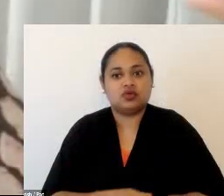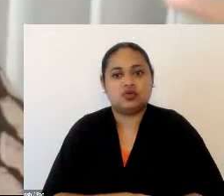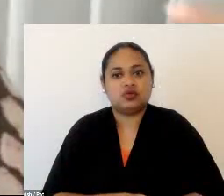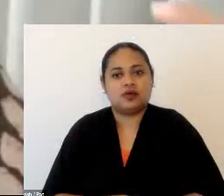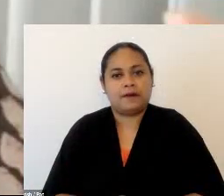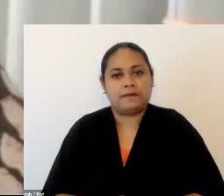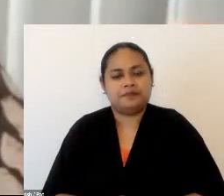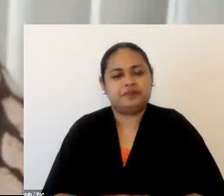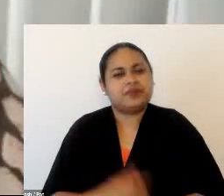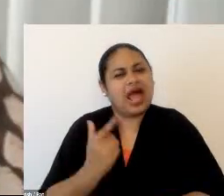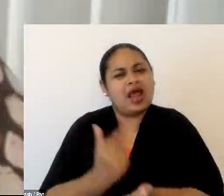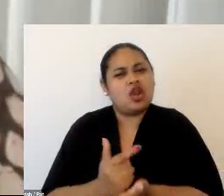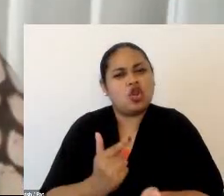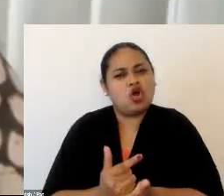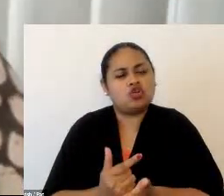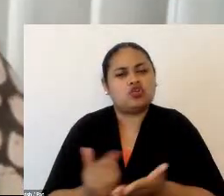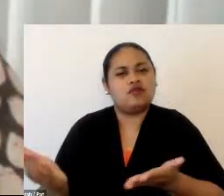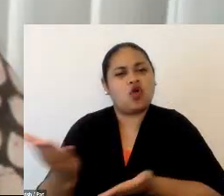our consultations